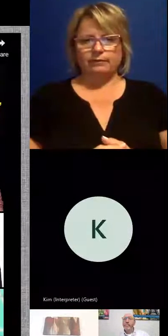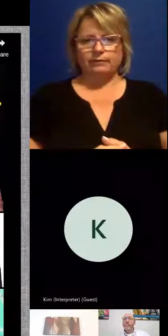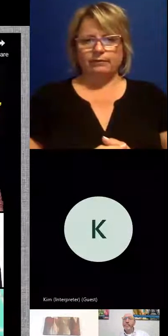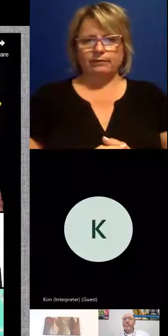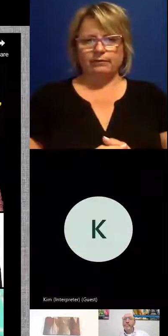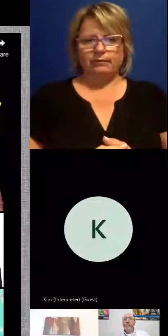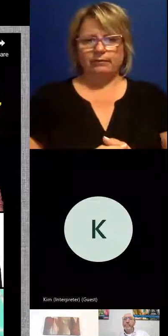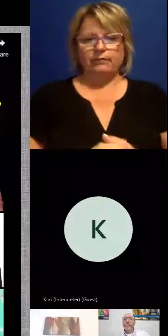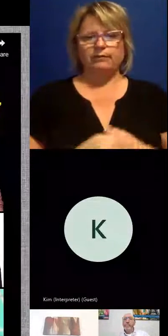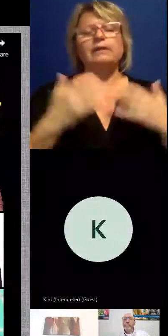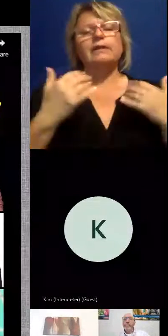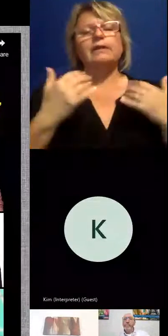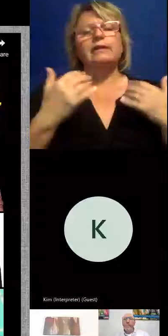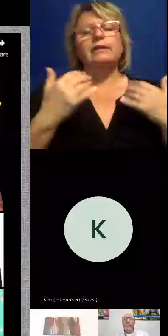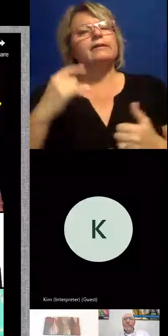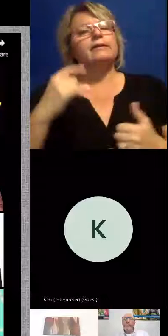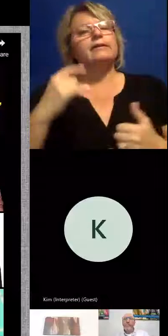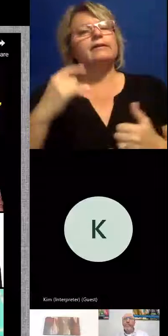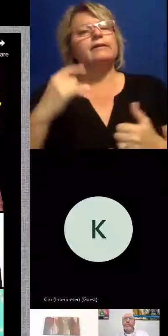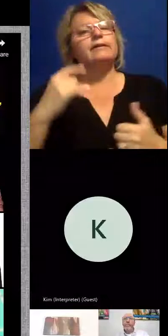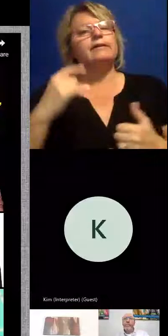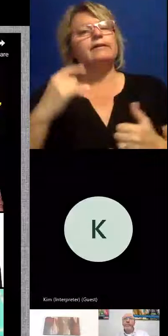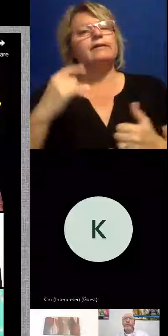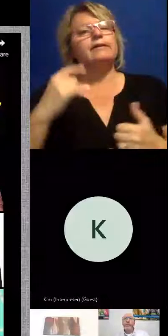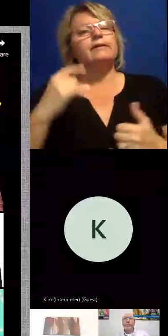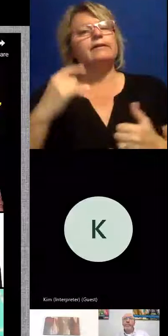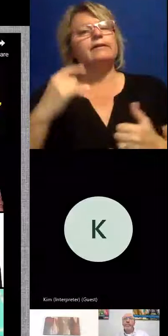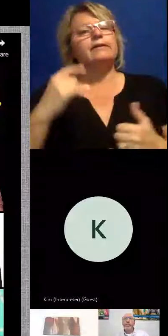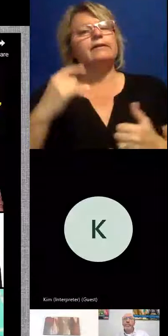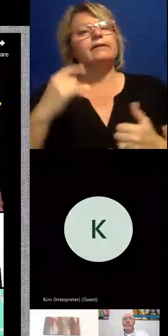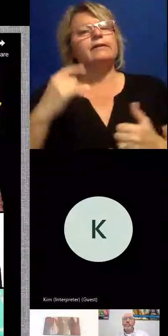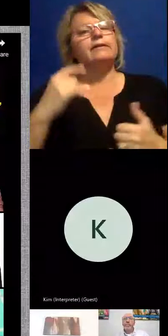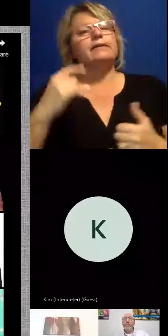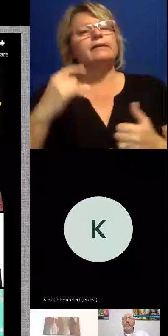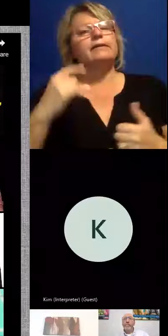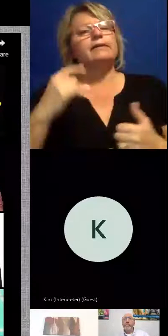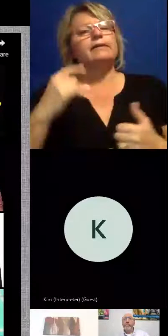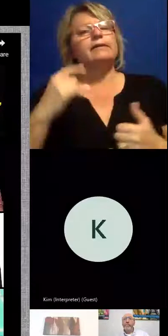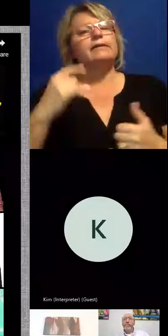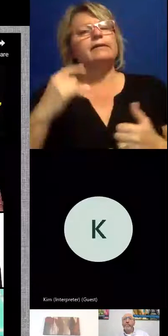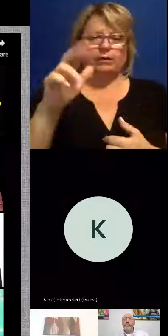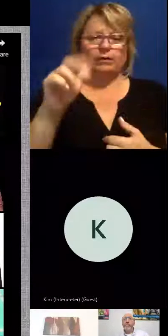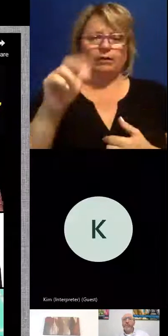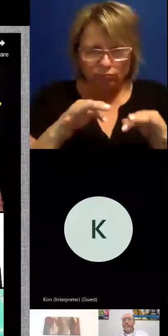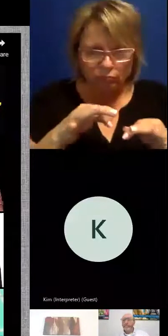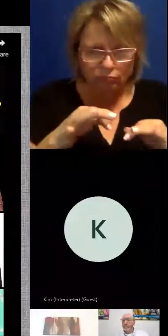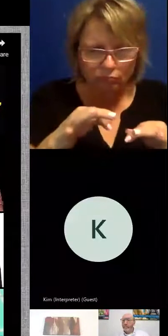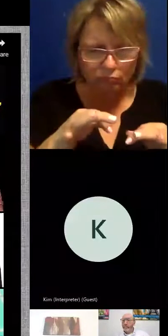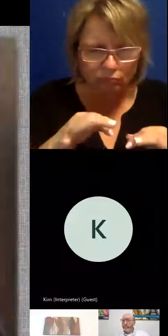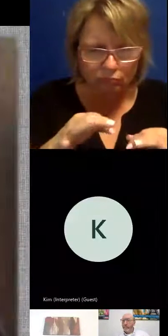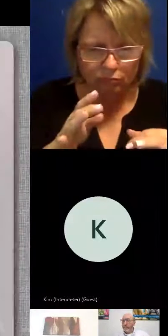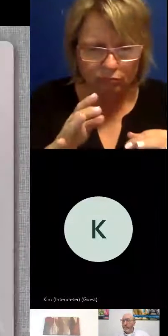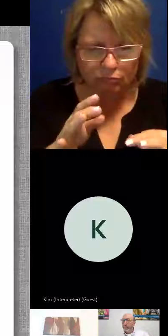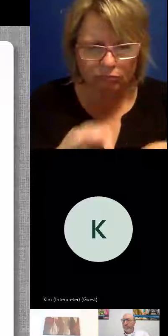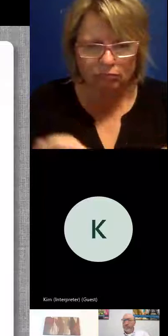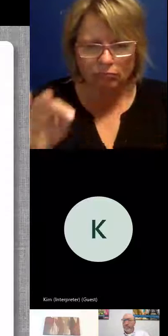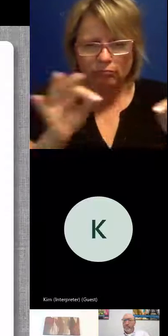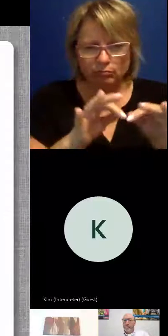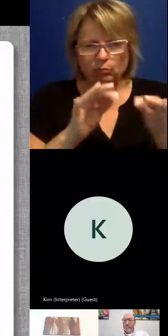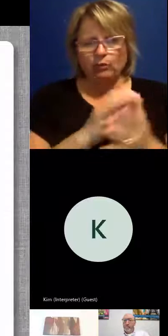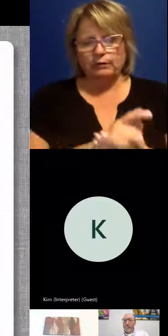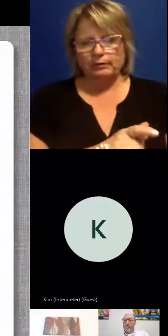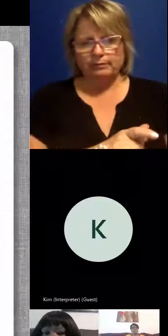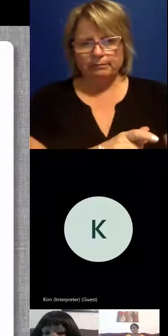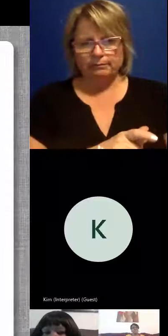Now we will hear from Deborah to tell you about the importance of local elections.